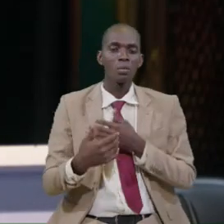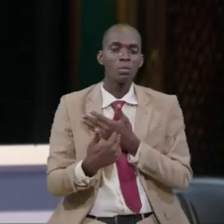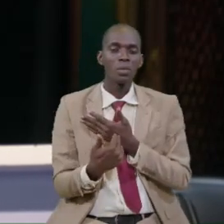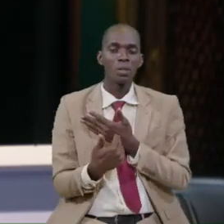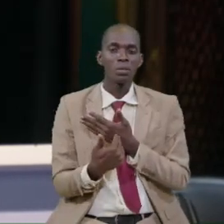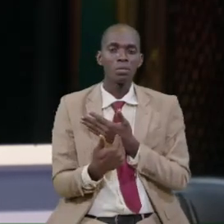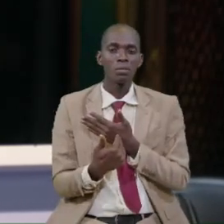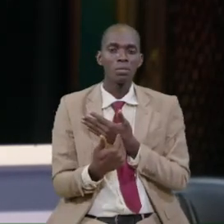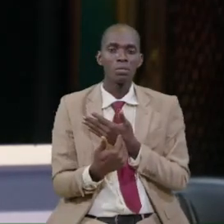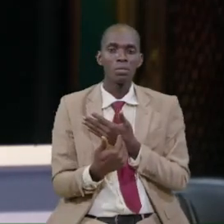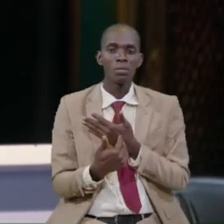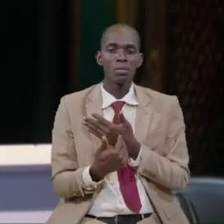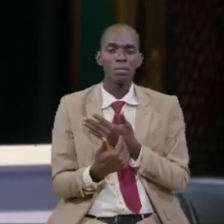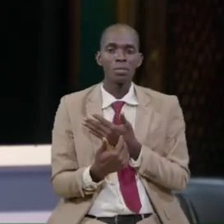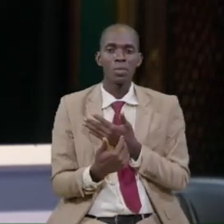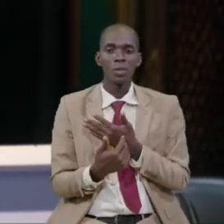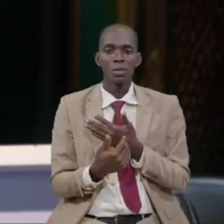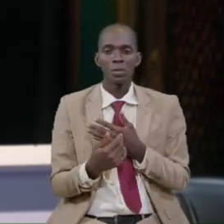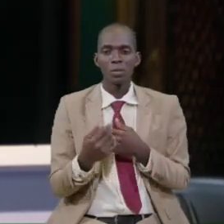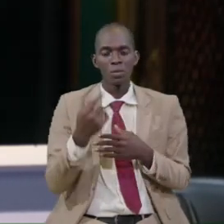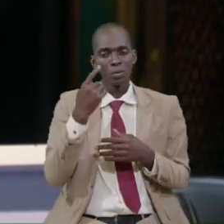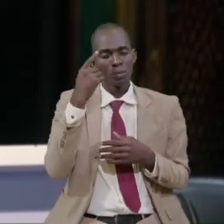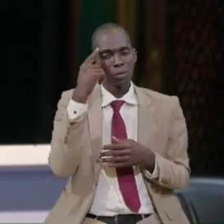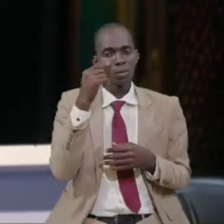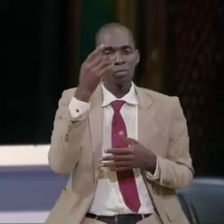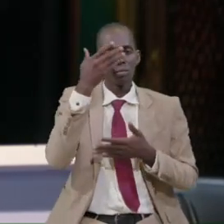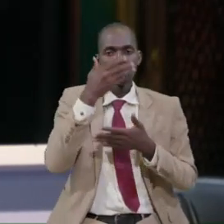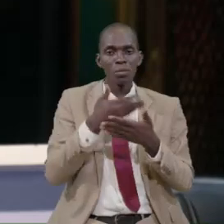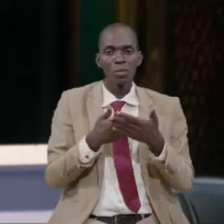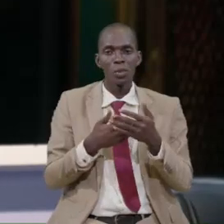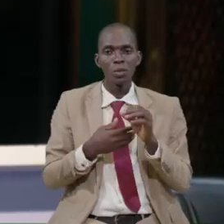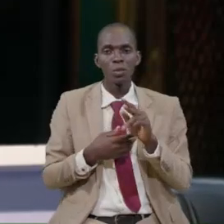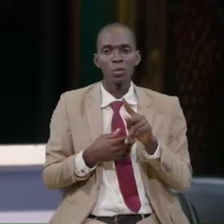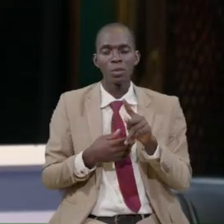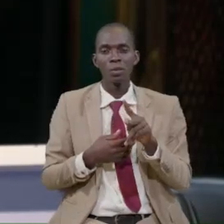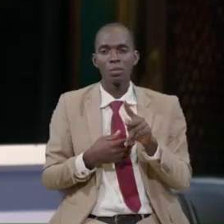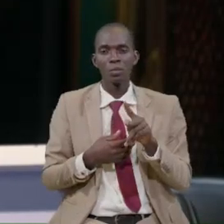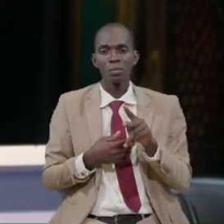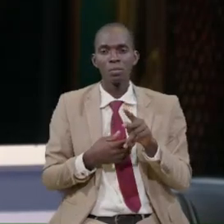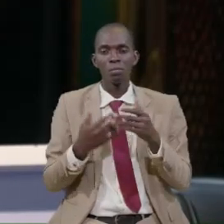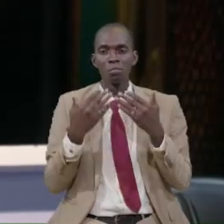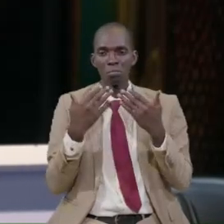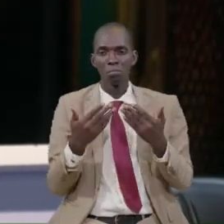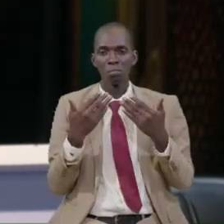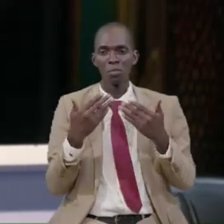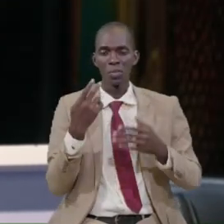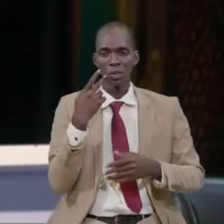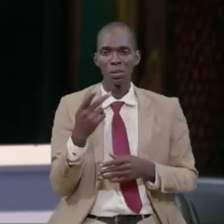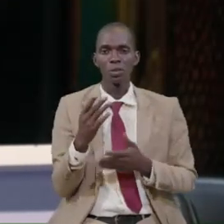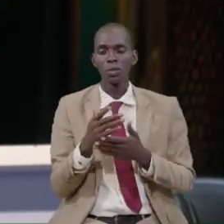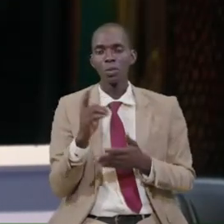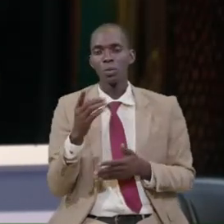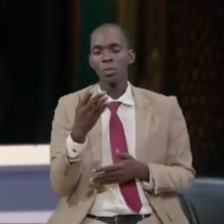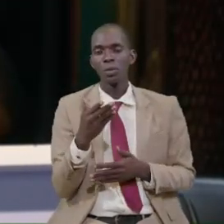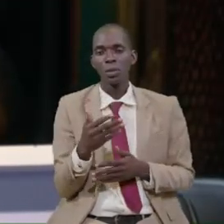in front here okay I've seen your hand thank you at the middle